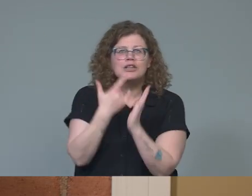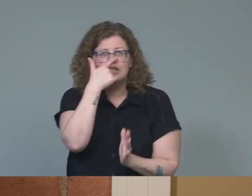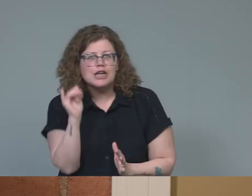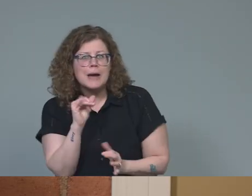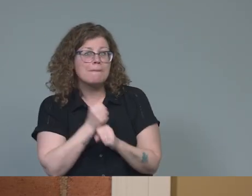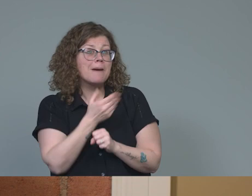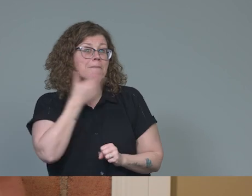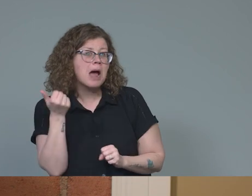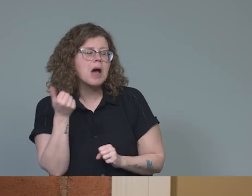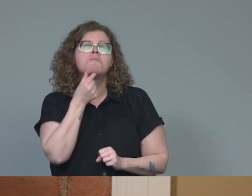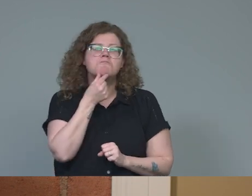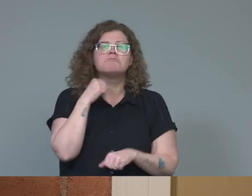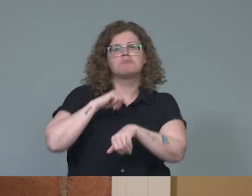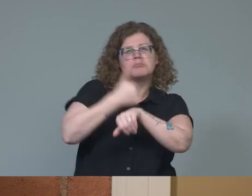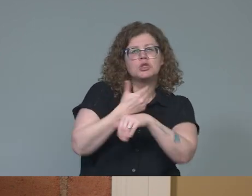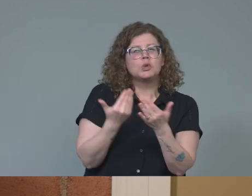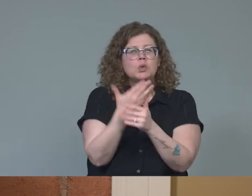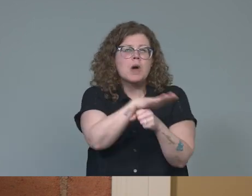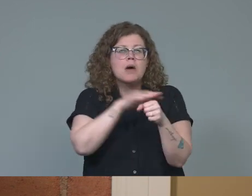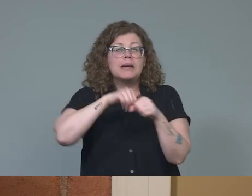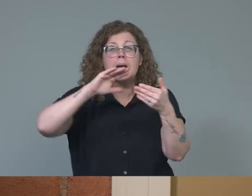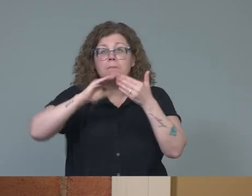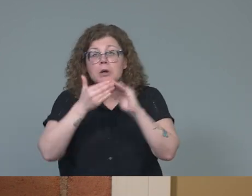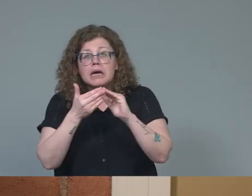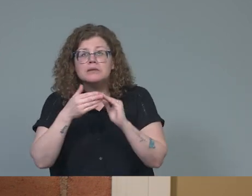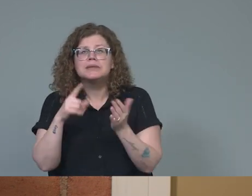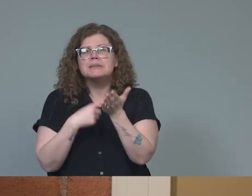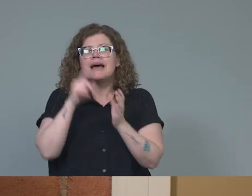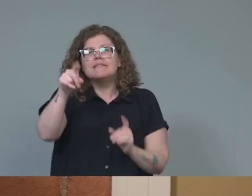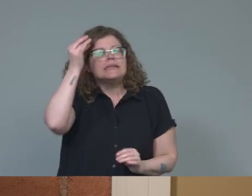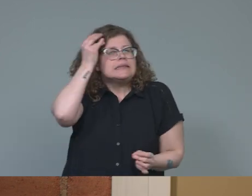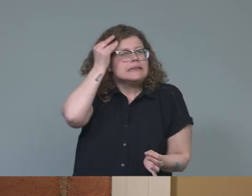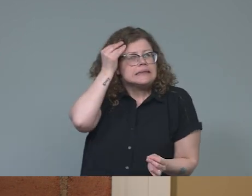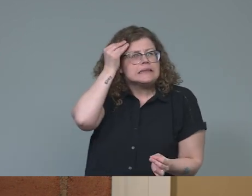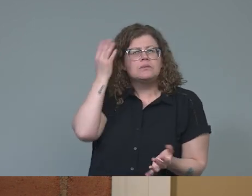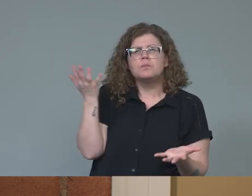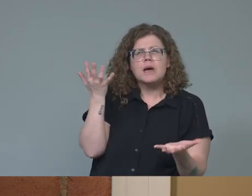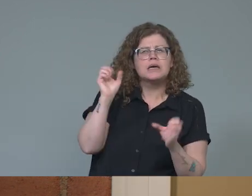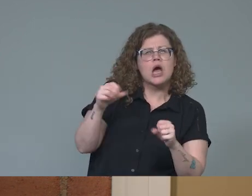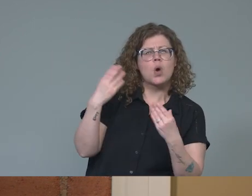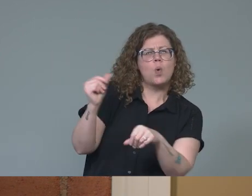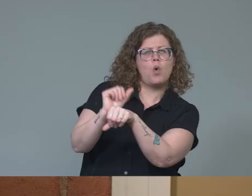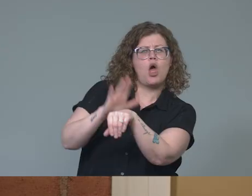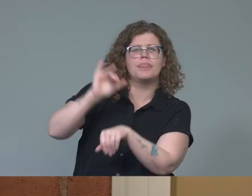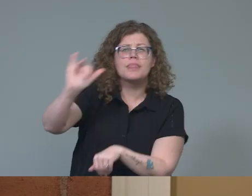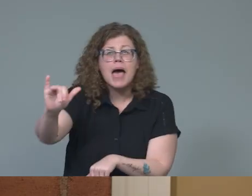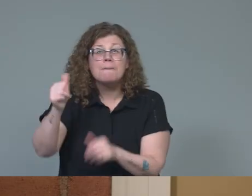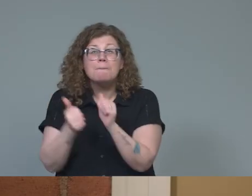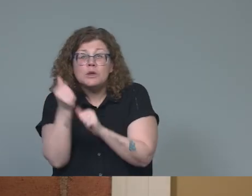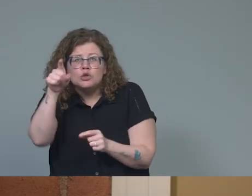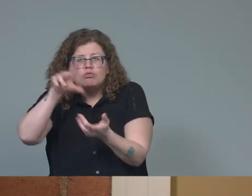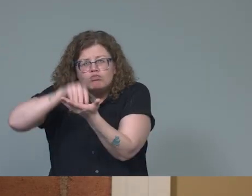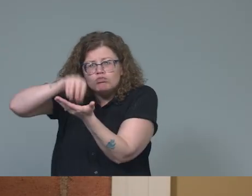in the public realm, to learn from that, and then continue to go forward. You want to plan, you want to talk, you want to have